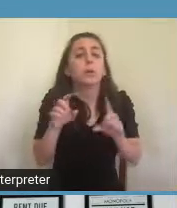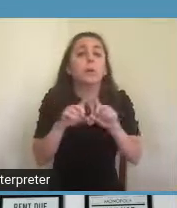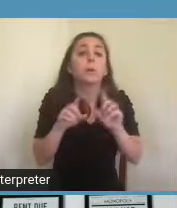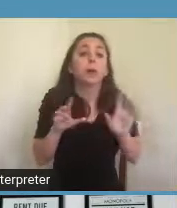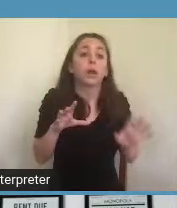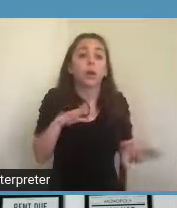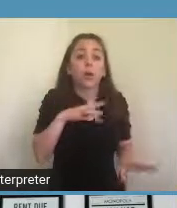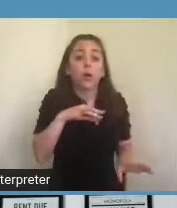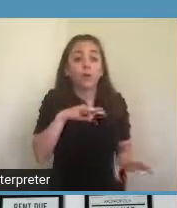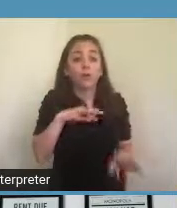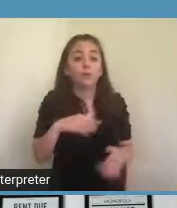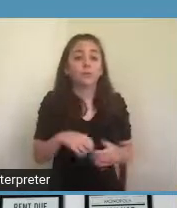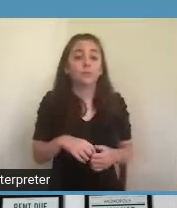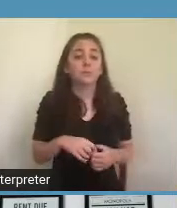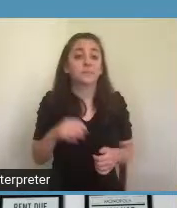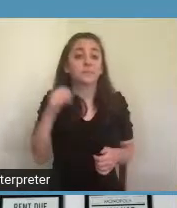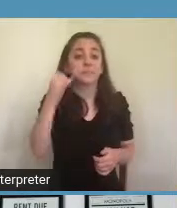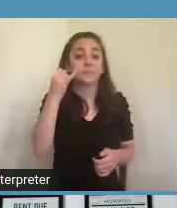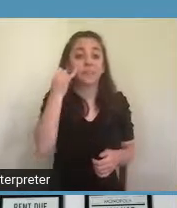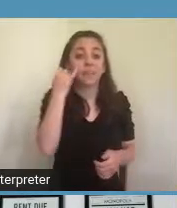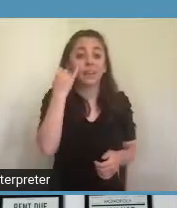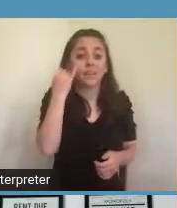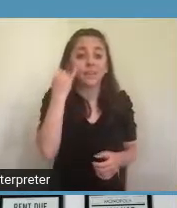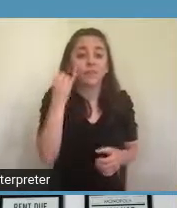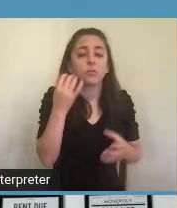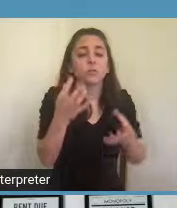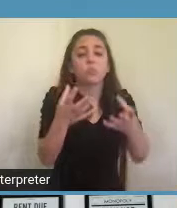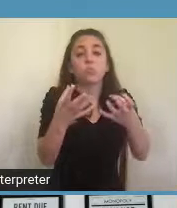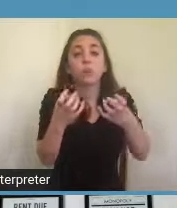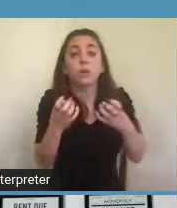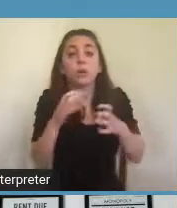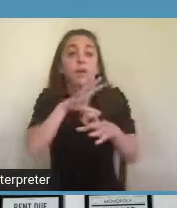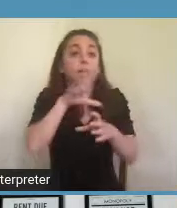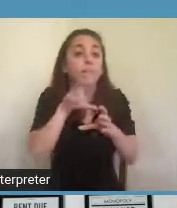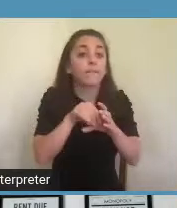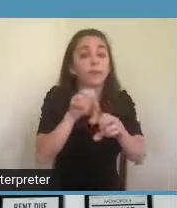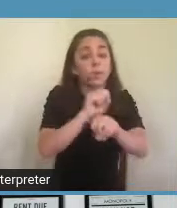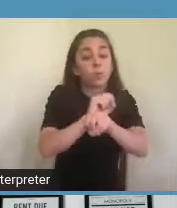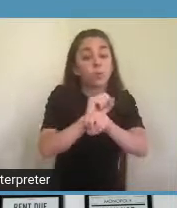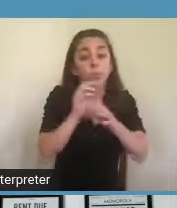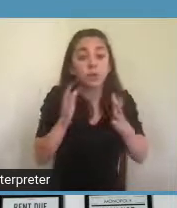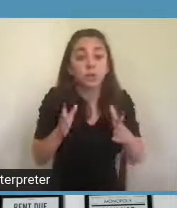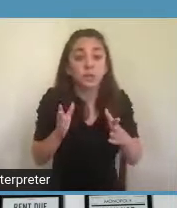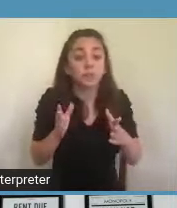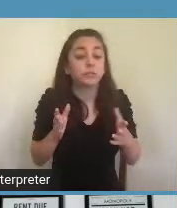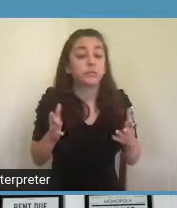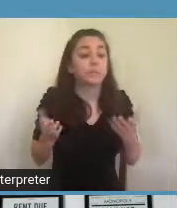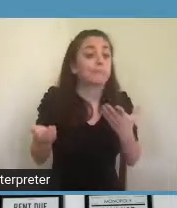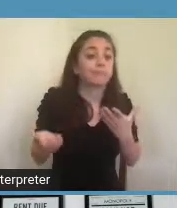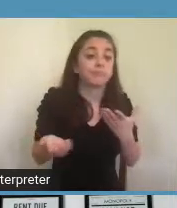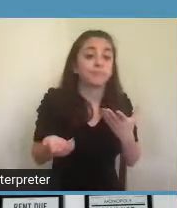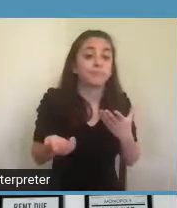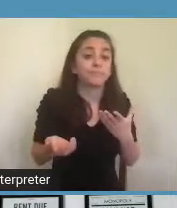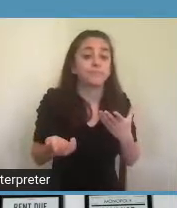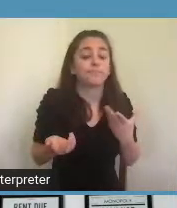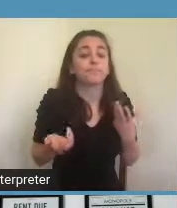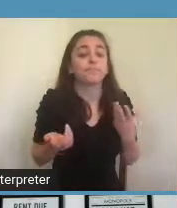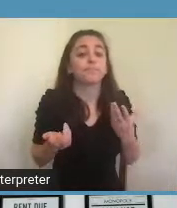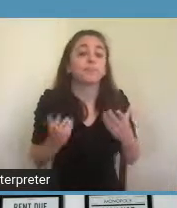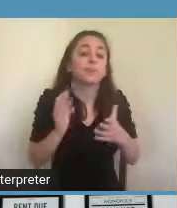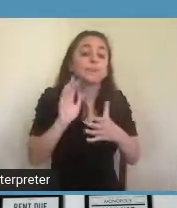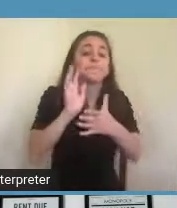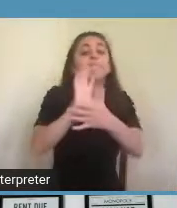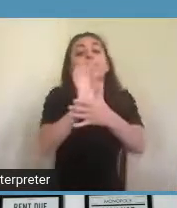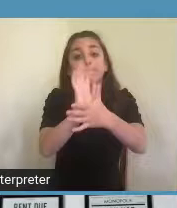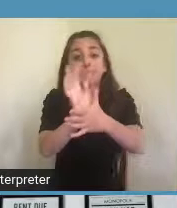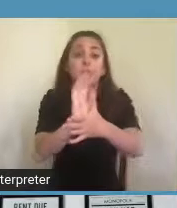you are looking to engage some of your colleagues in the actual video making process or being even a video star, which I would